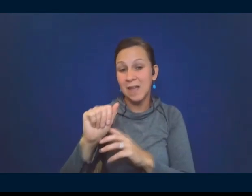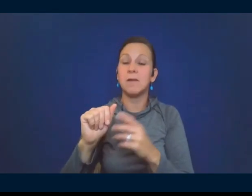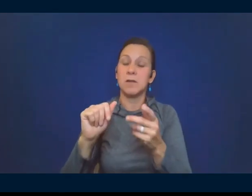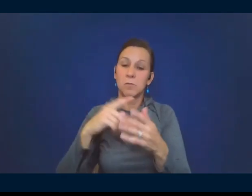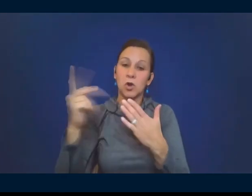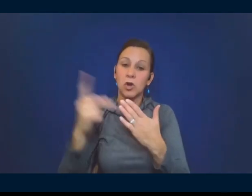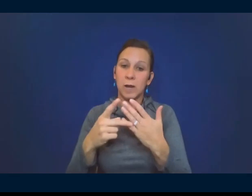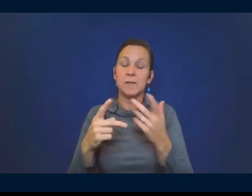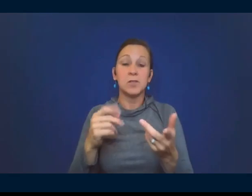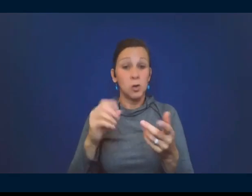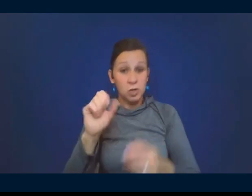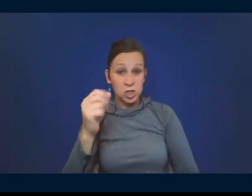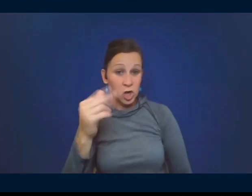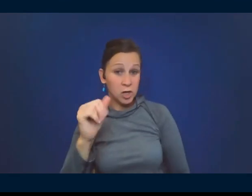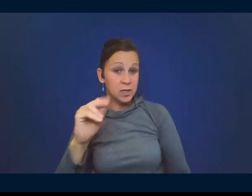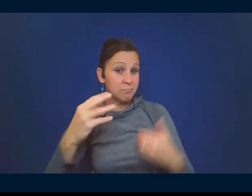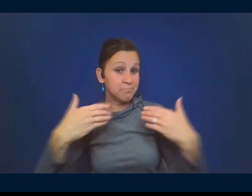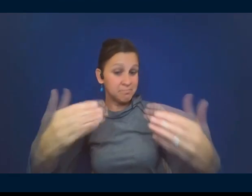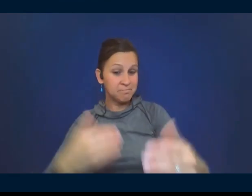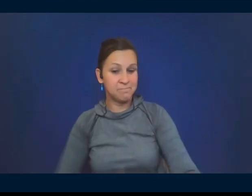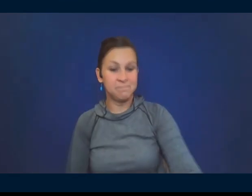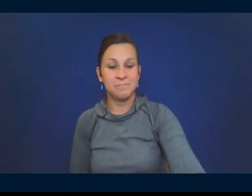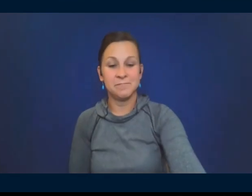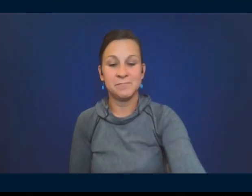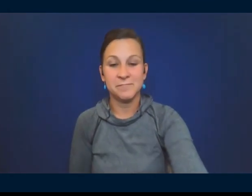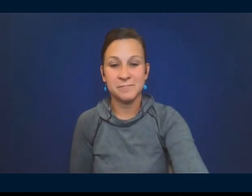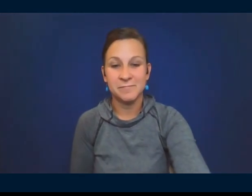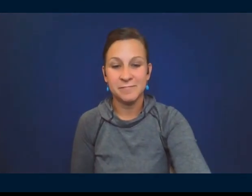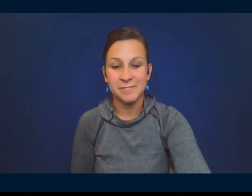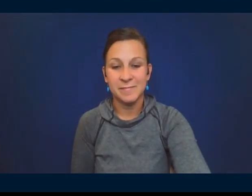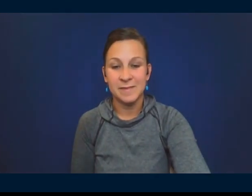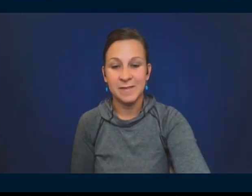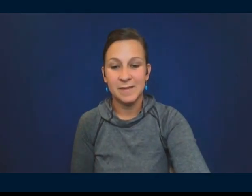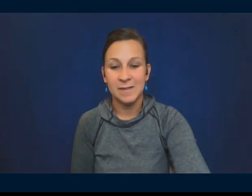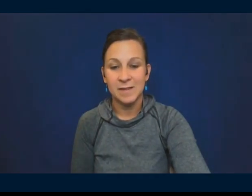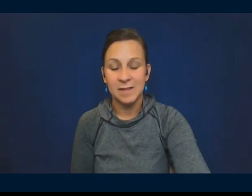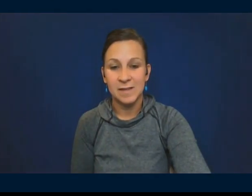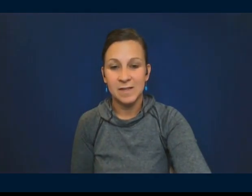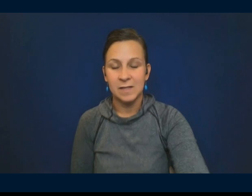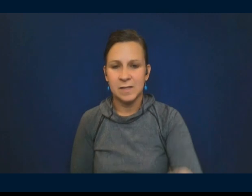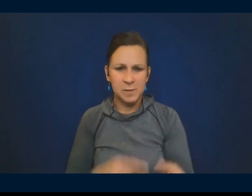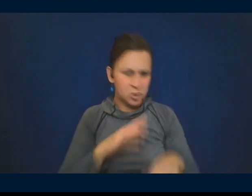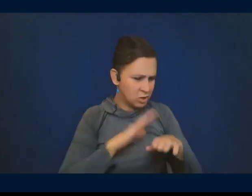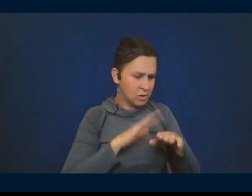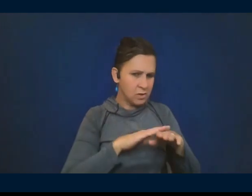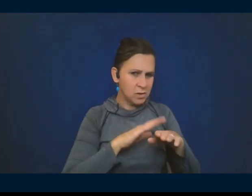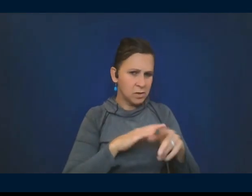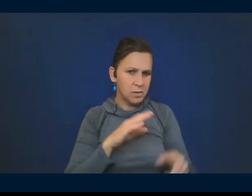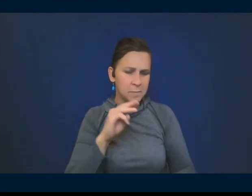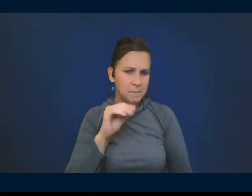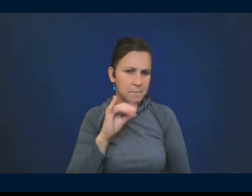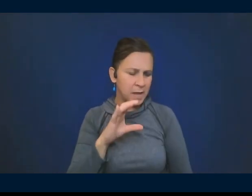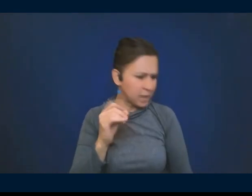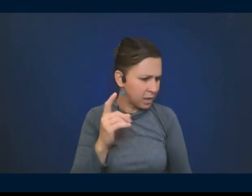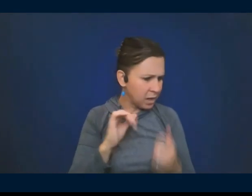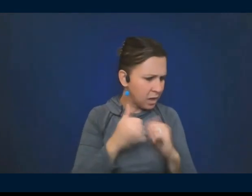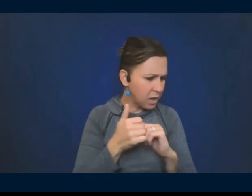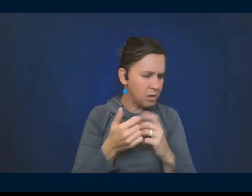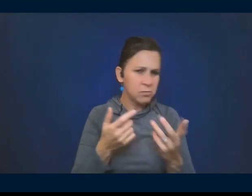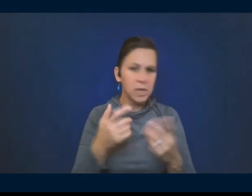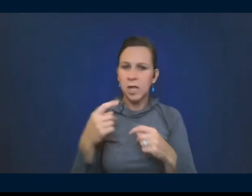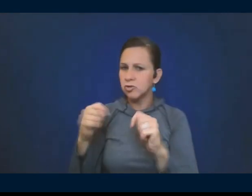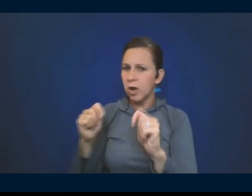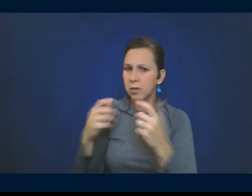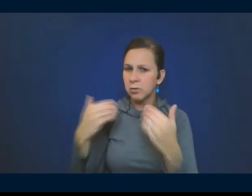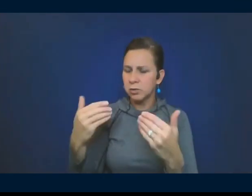Shonda, please take it away. Great, thank you. Do we need to turn this on, or is it already on? It should, try it, give it a shot. Can